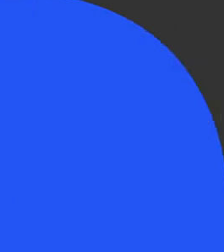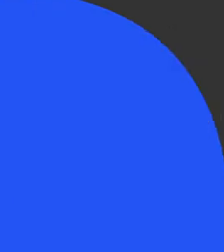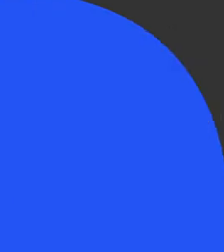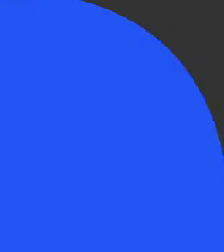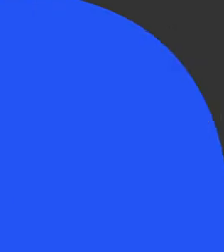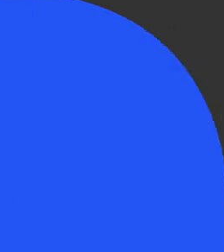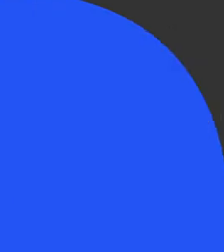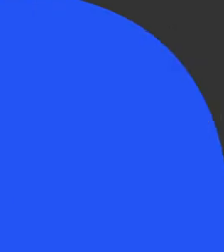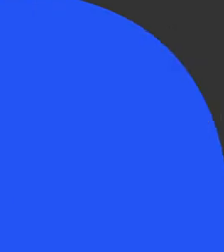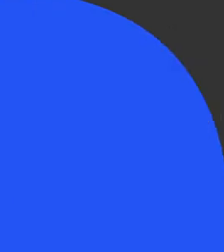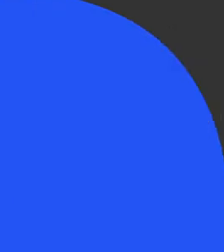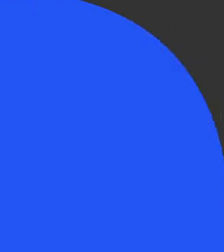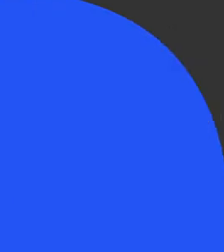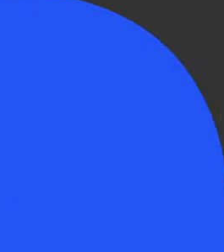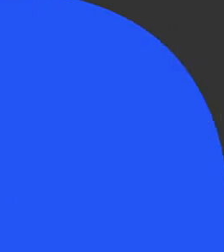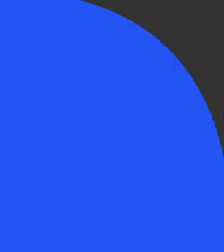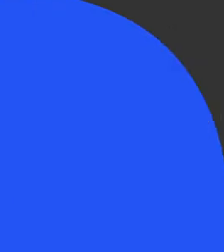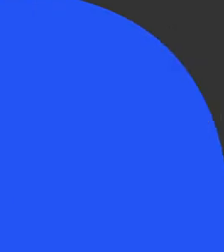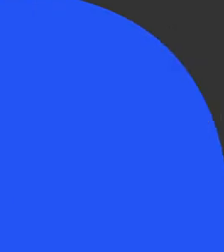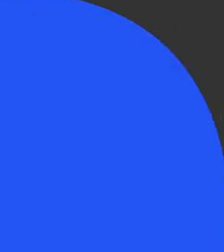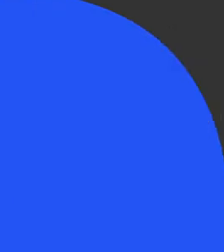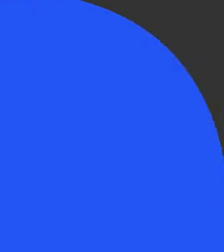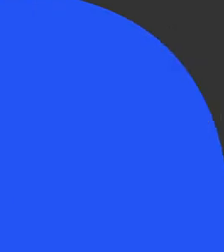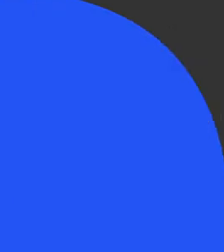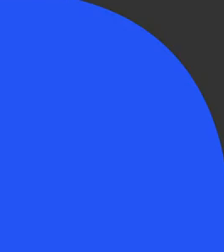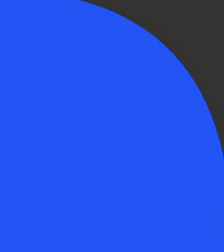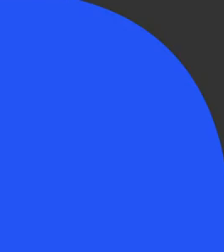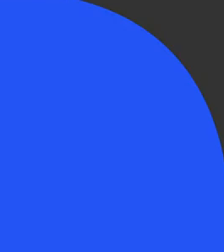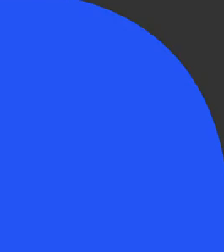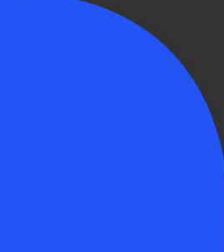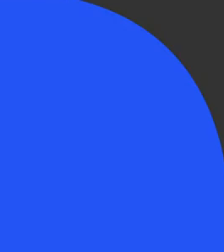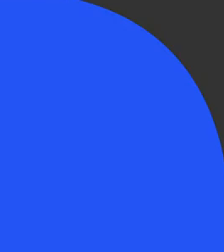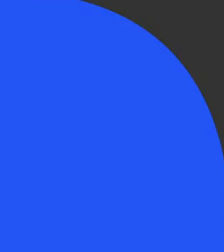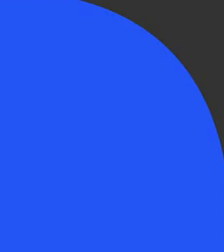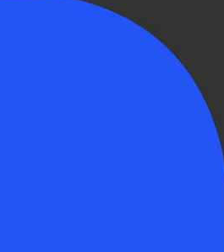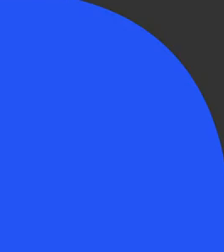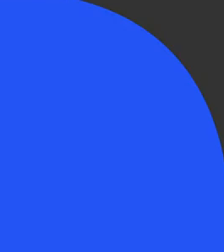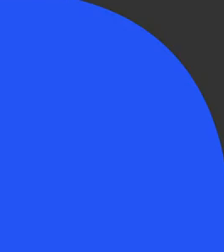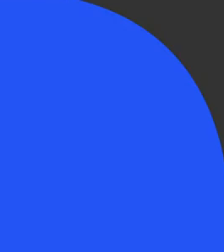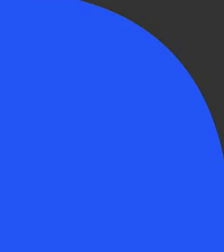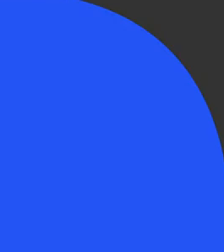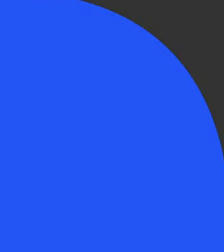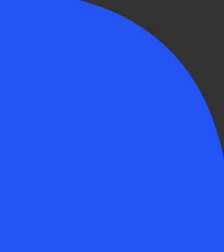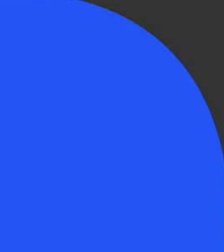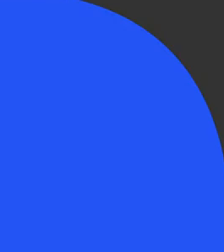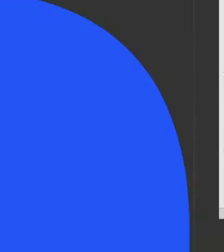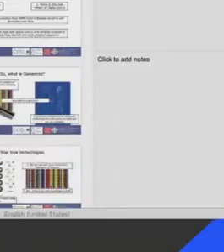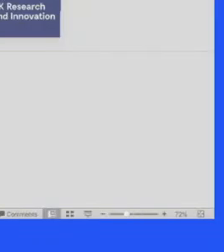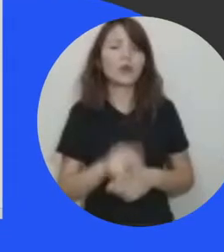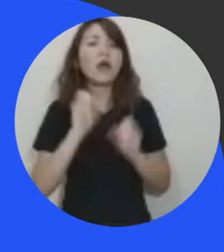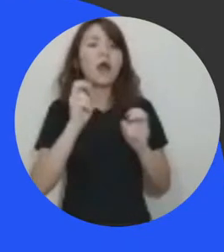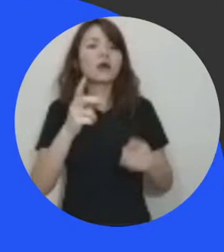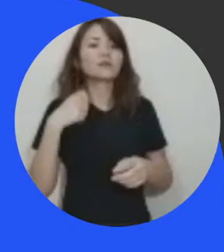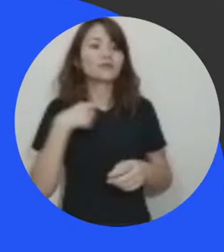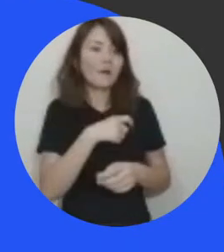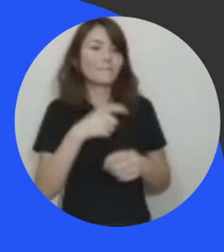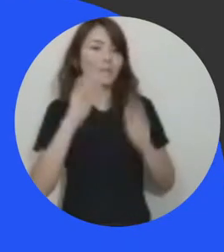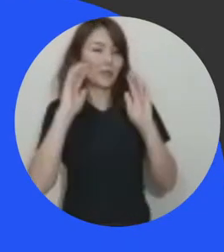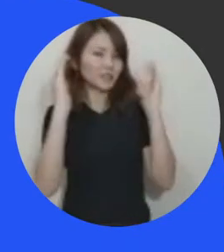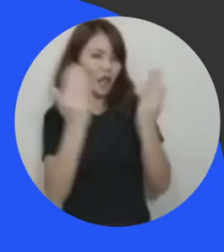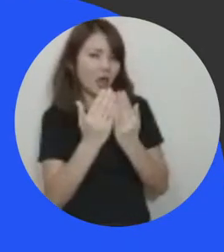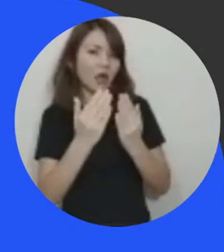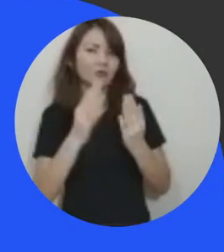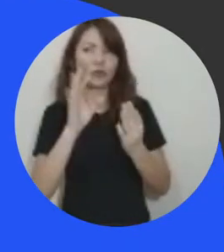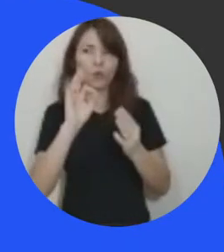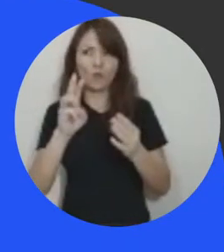How are you there? How's lockdown going for you? Lockdown's going all right. We have two young children here, so we suffer the same